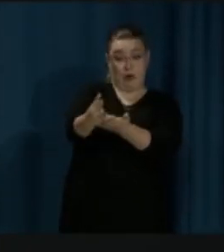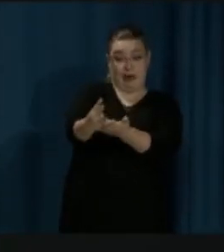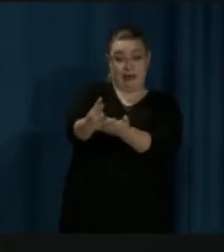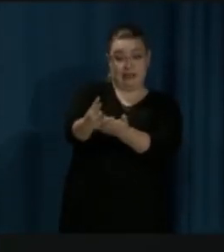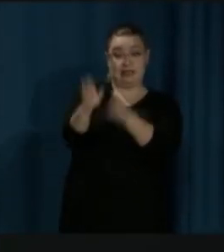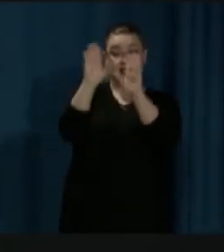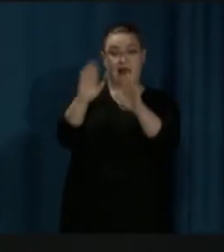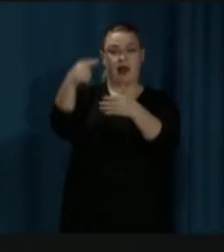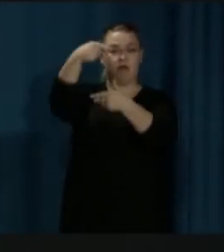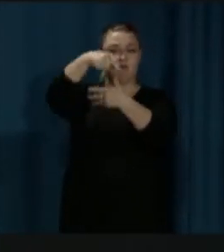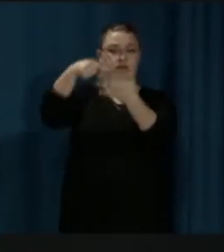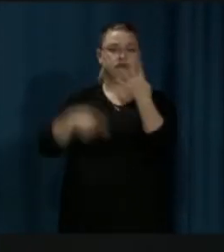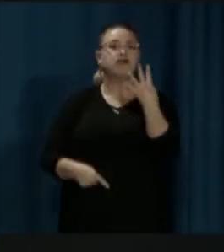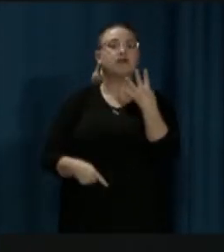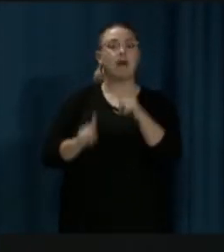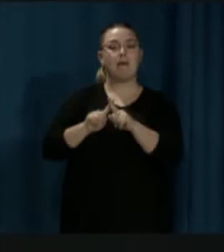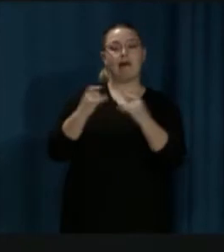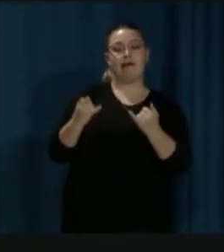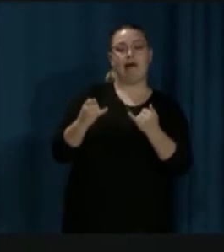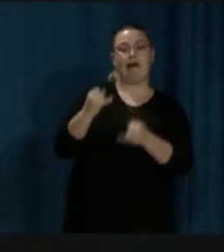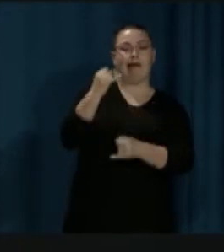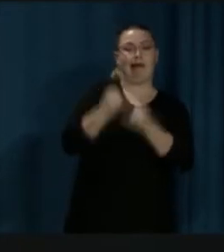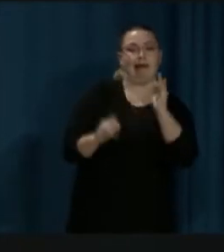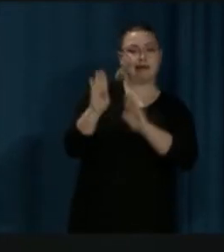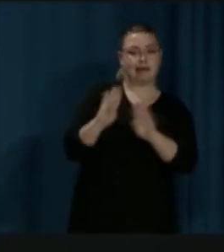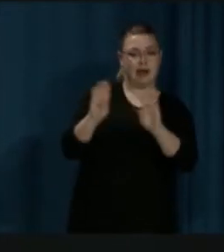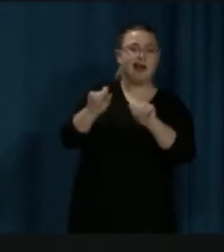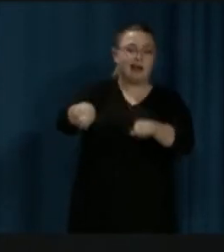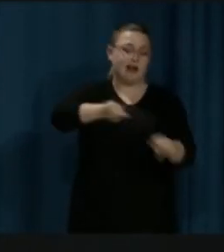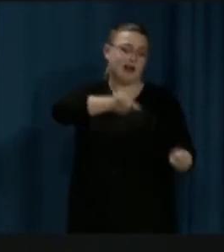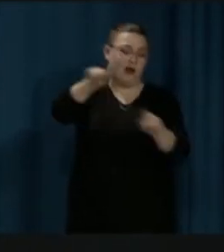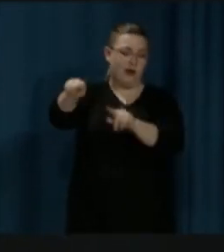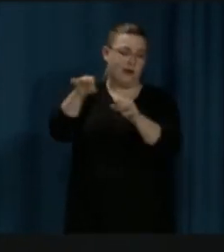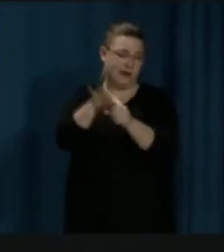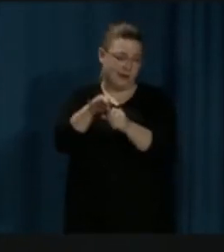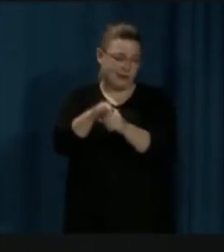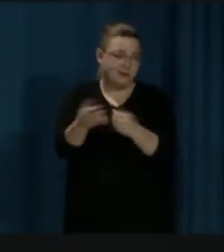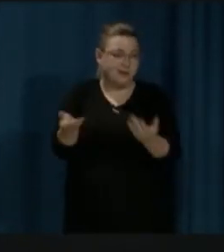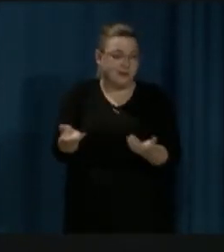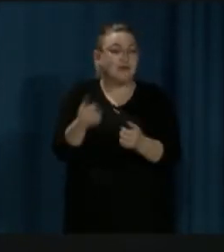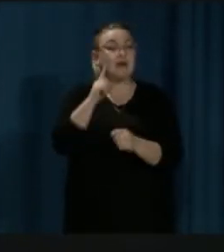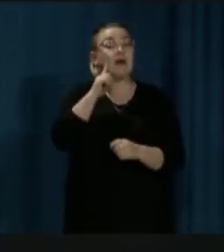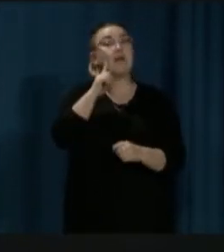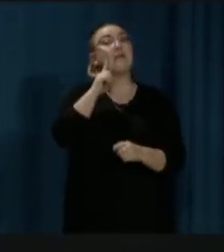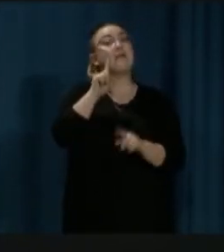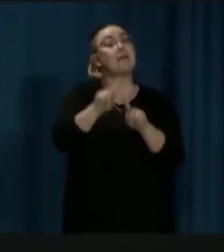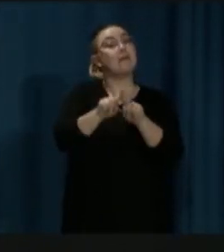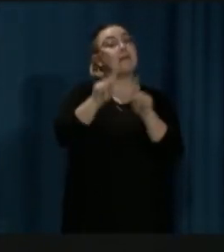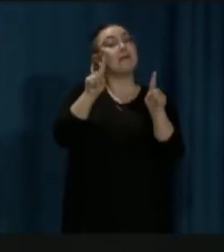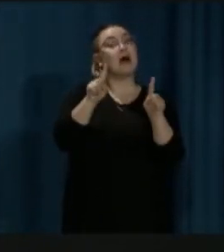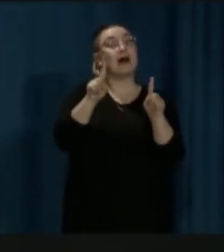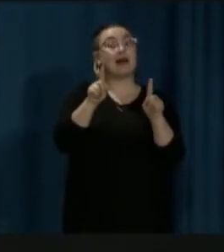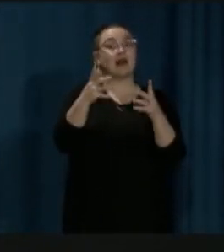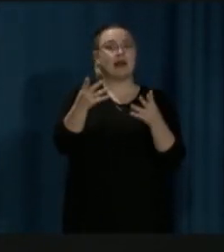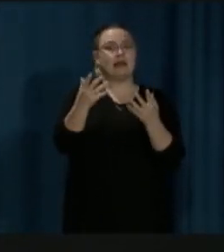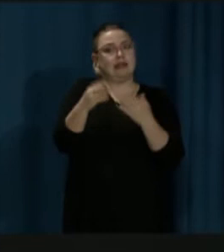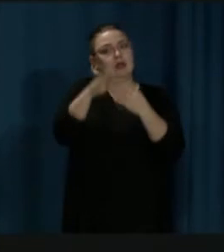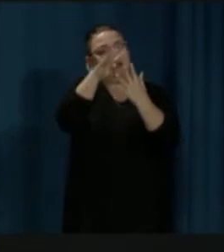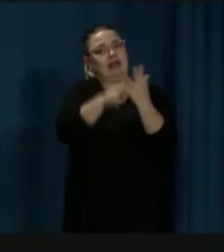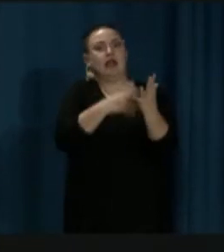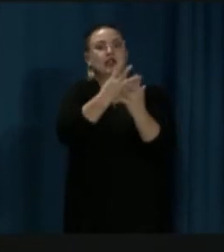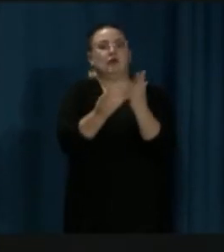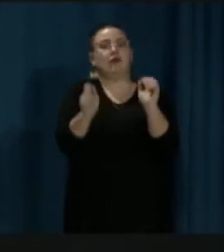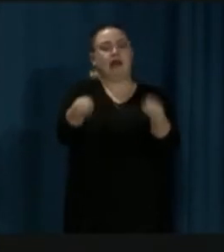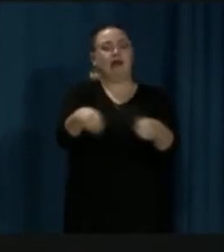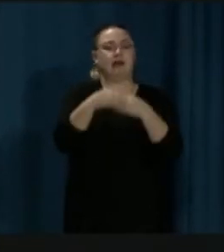last Sunday. So providing a lot of opportunity for people to fit that into their schedule, which I think is